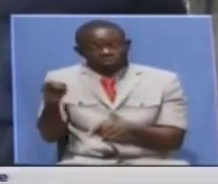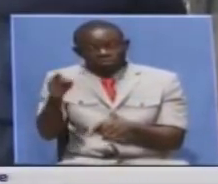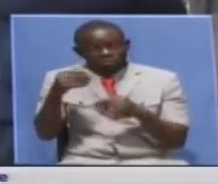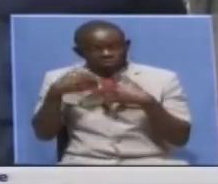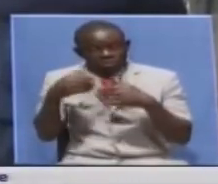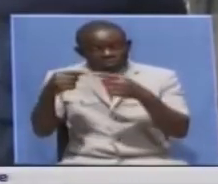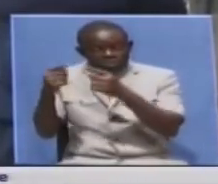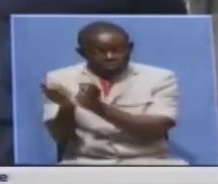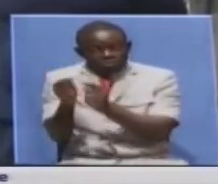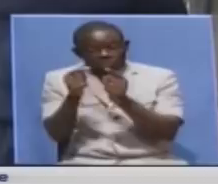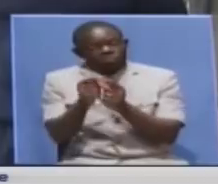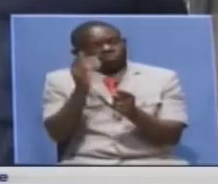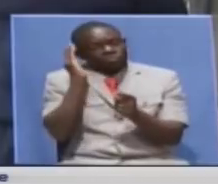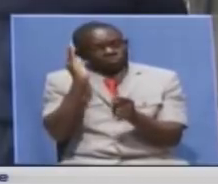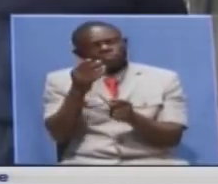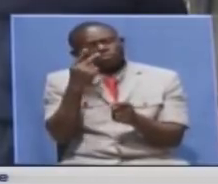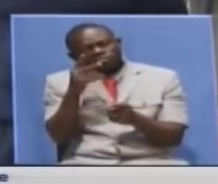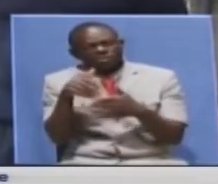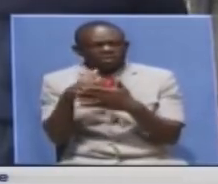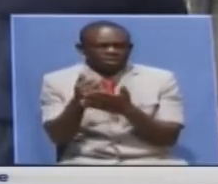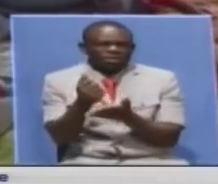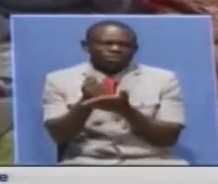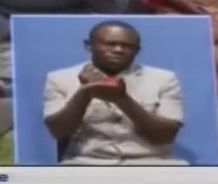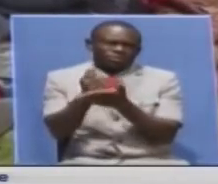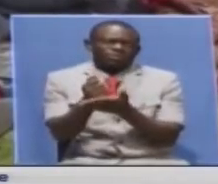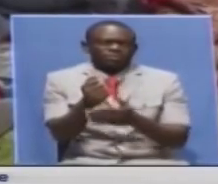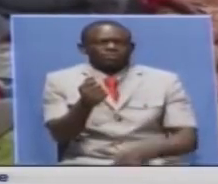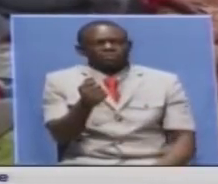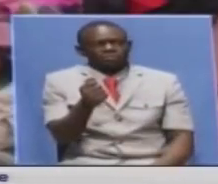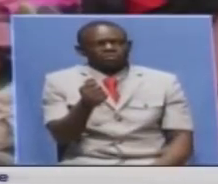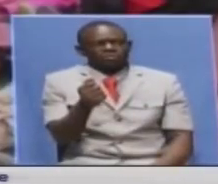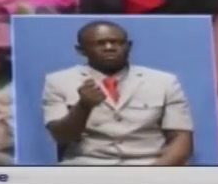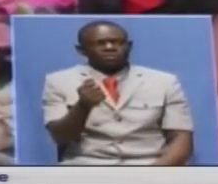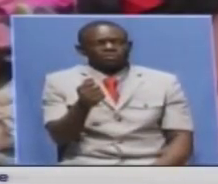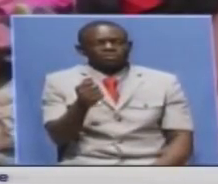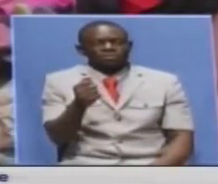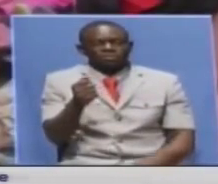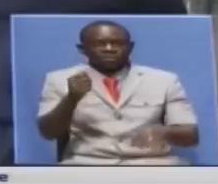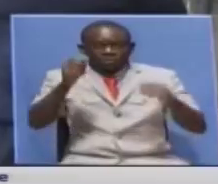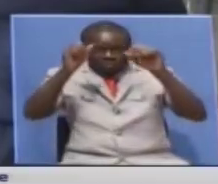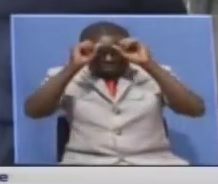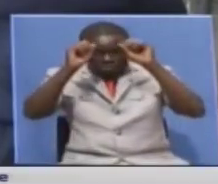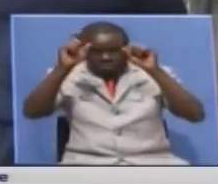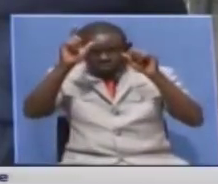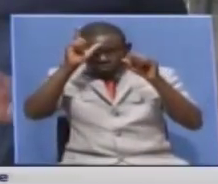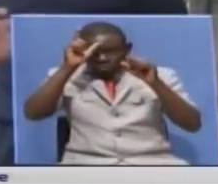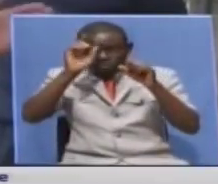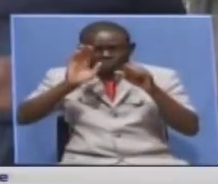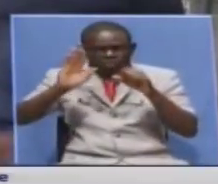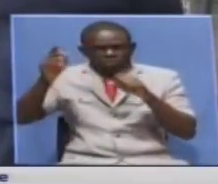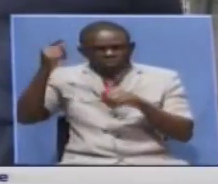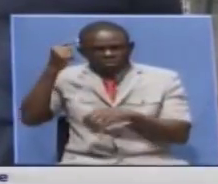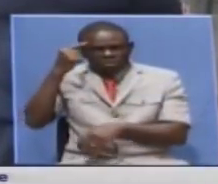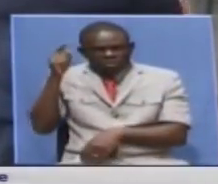twinga myafwiri shako so that you don't feel left behind. Because ubuteko bwabaka teka ngefine bachiranda ba official